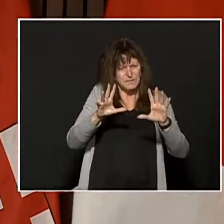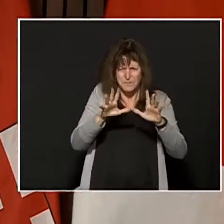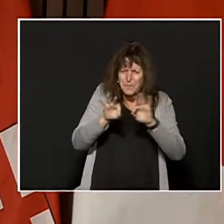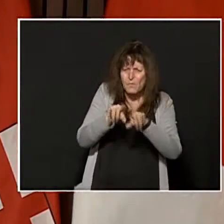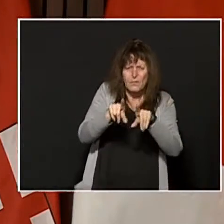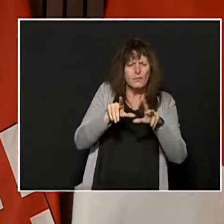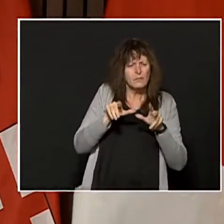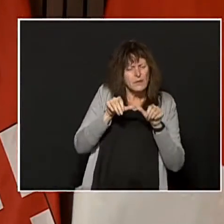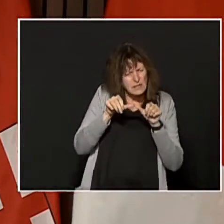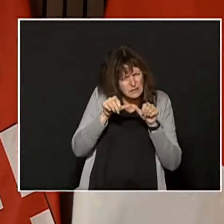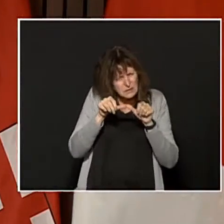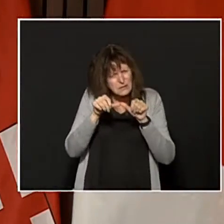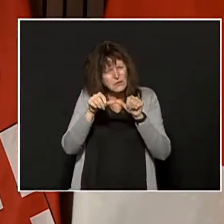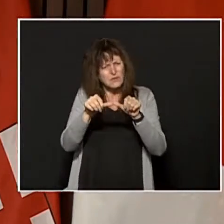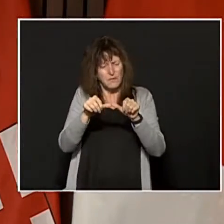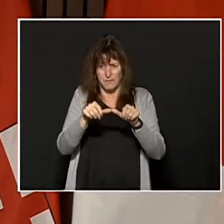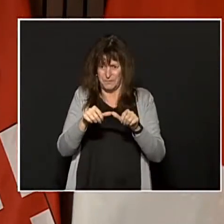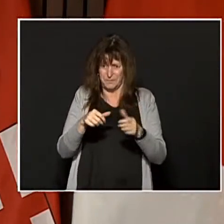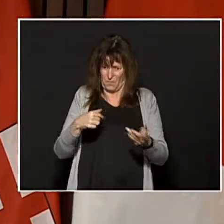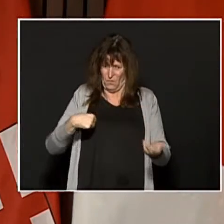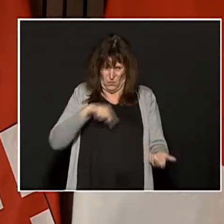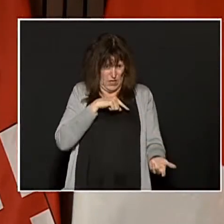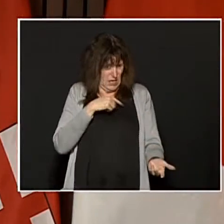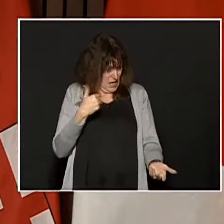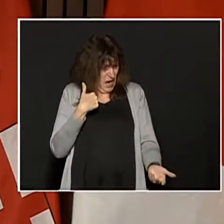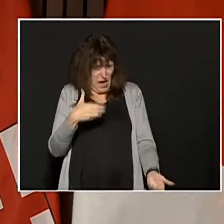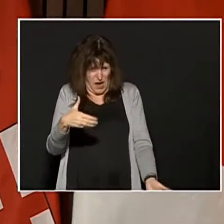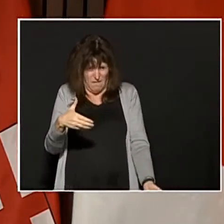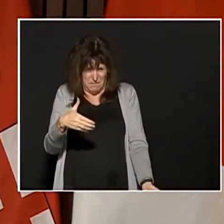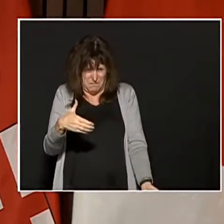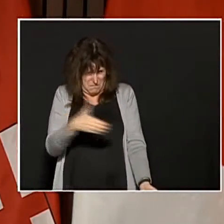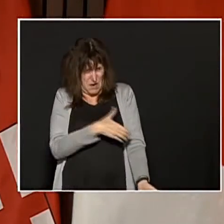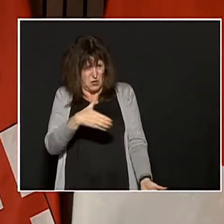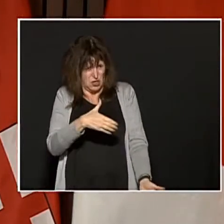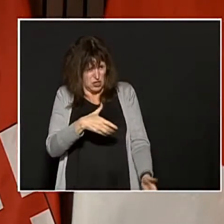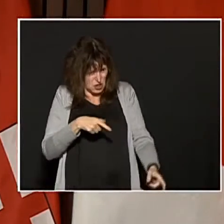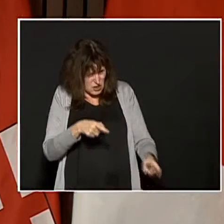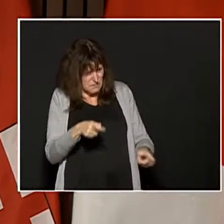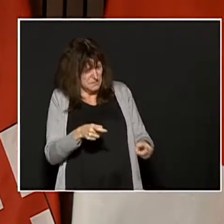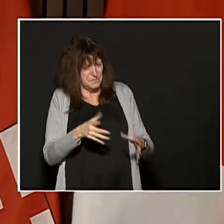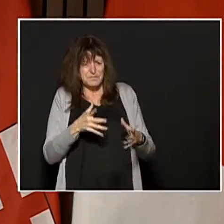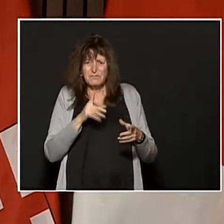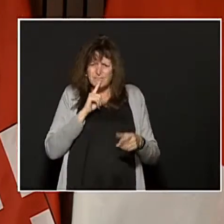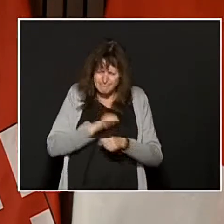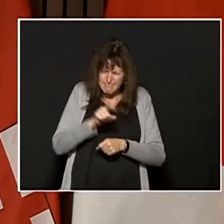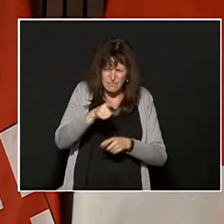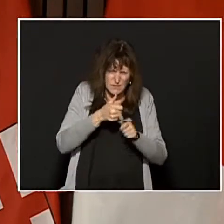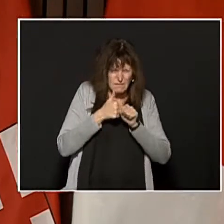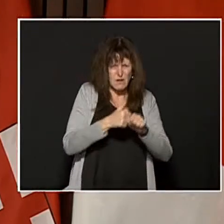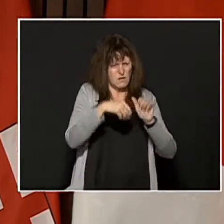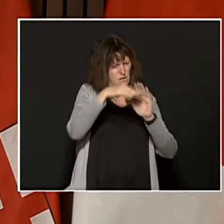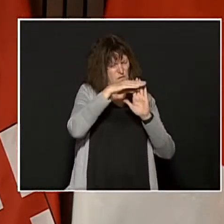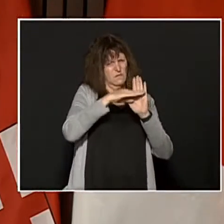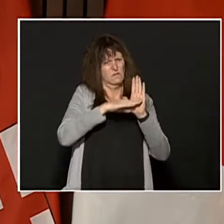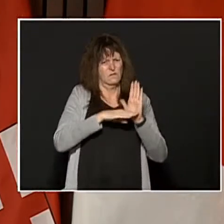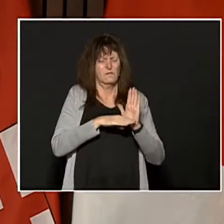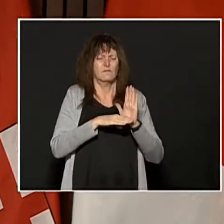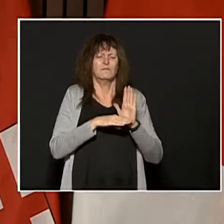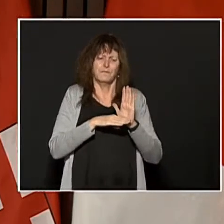this pandemic if we stay committed to the course. But before we get into the numbers, I do want to add one more important thing for